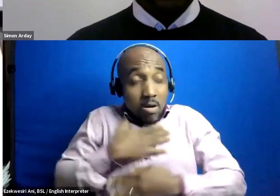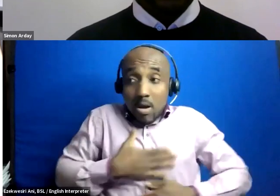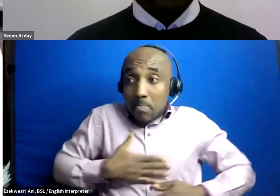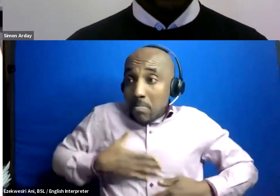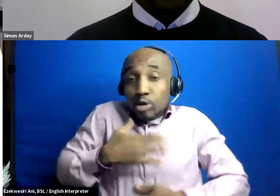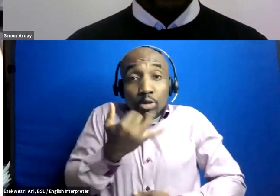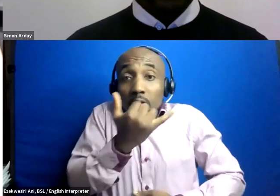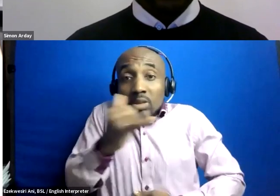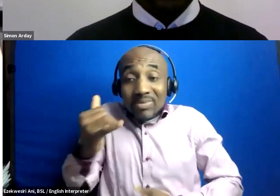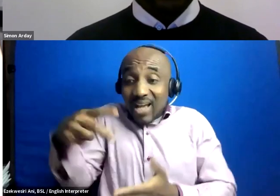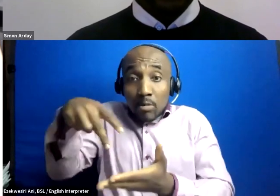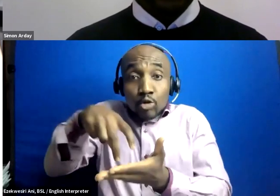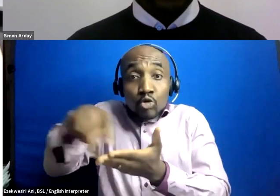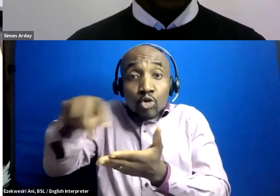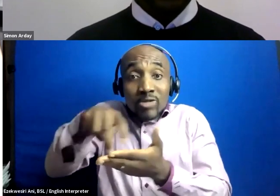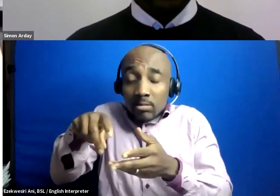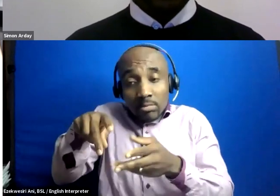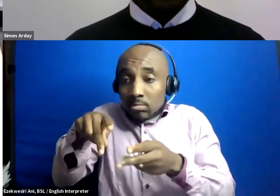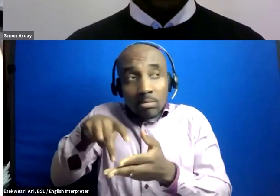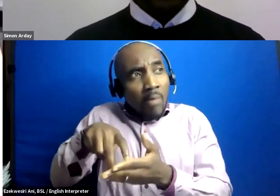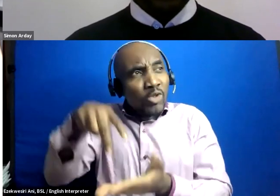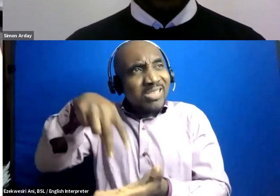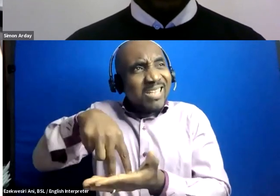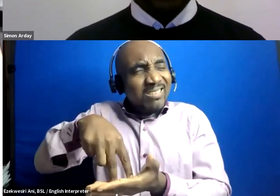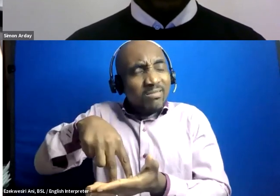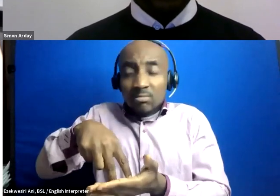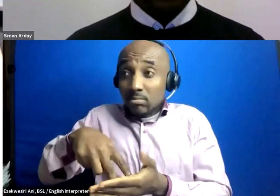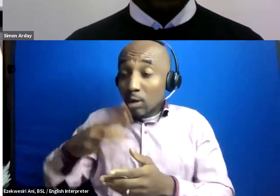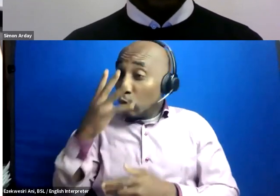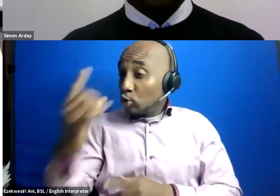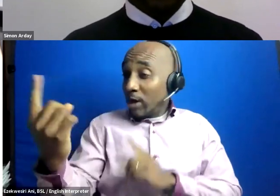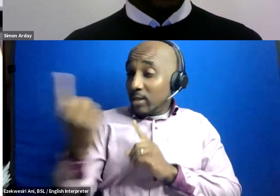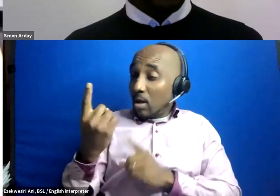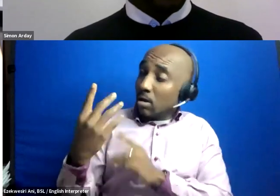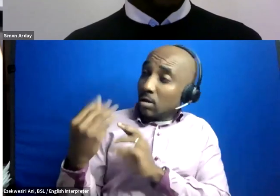street, just crying my eyes out with complete strangers.